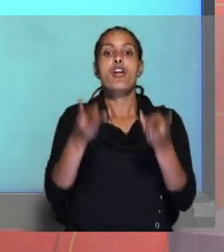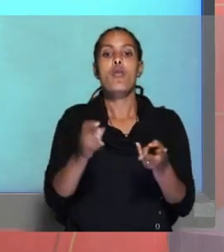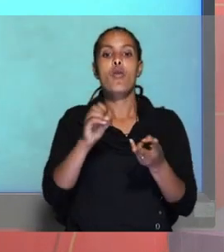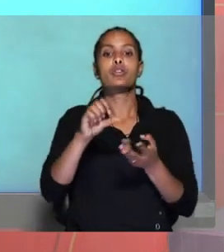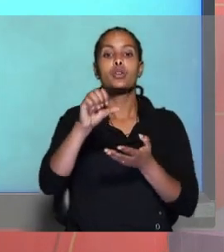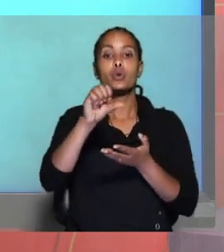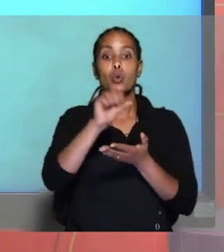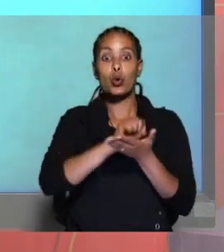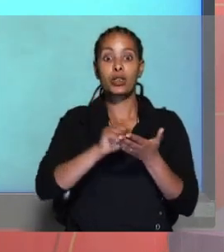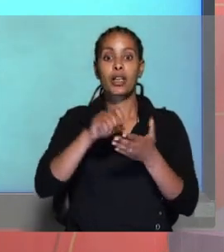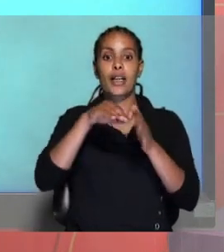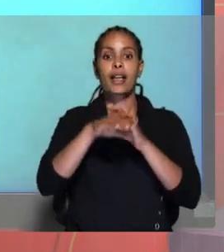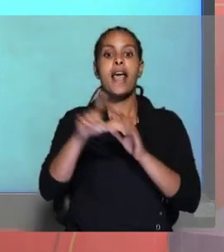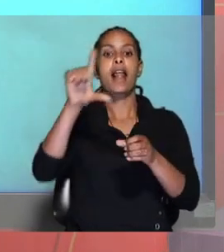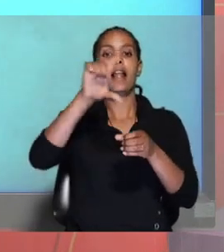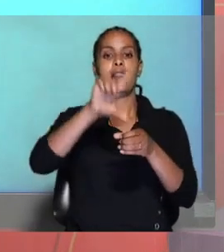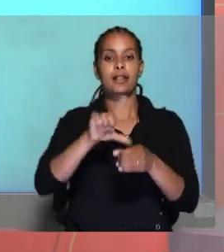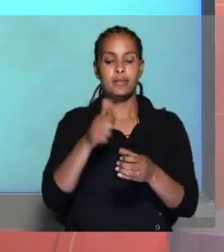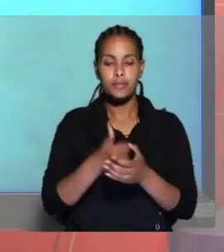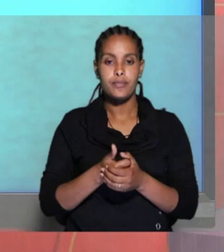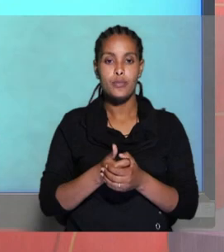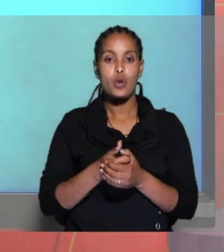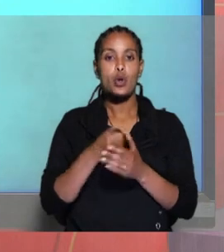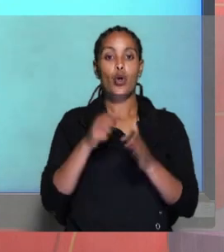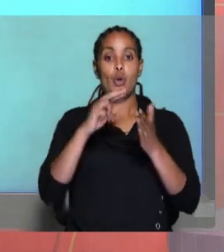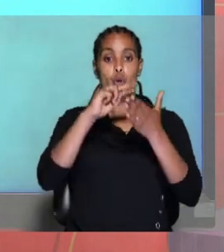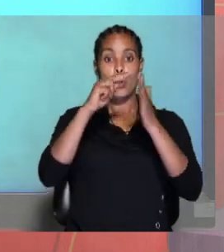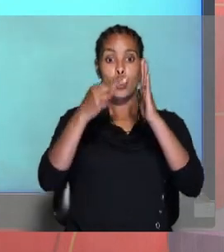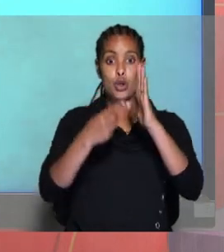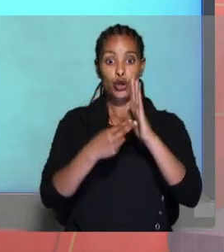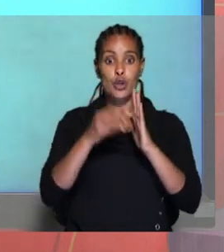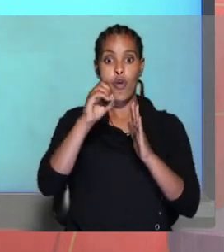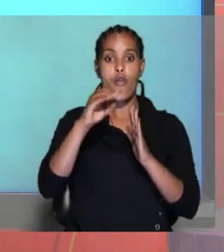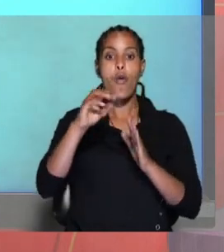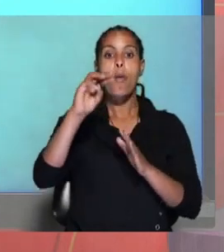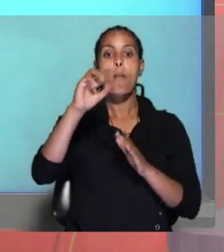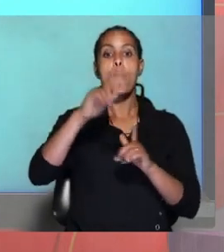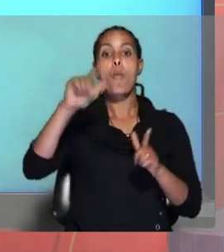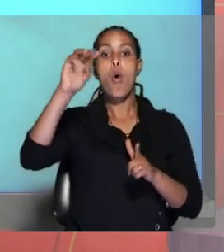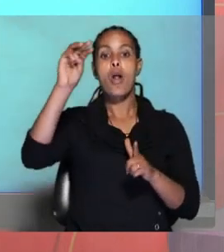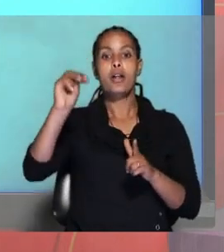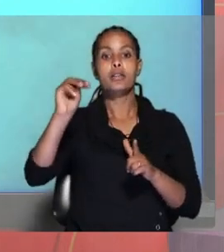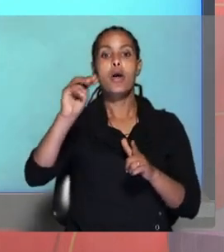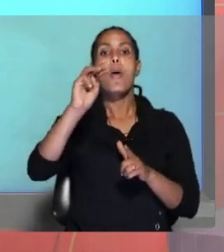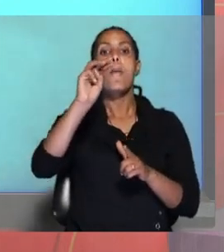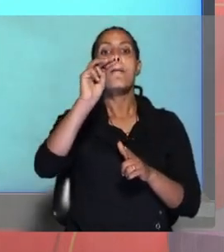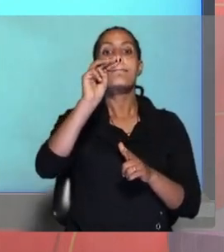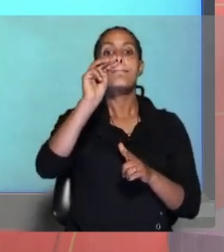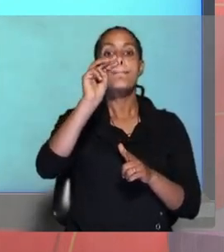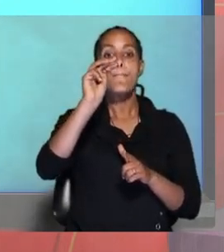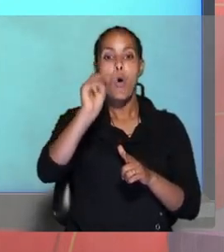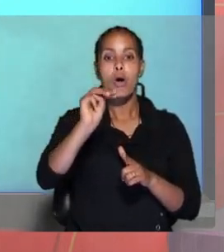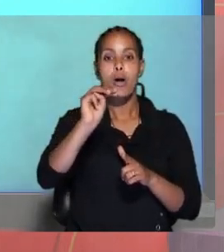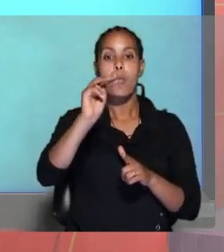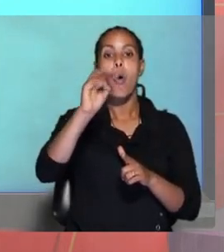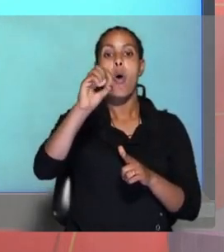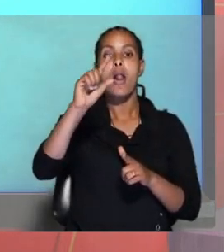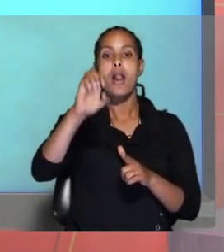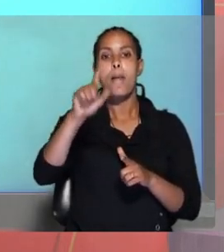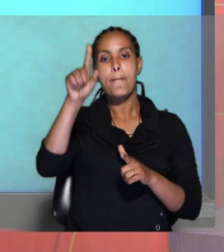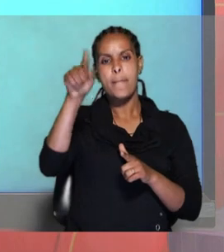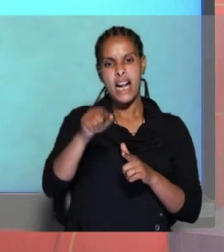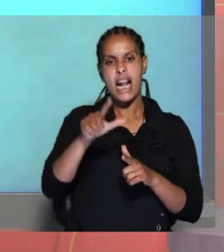solution in a liter. Units of molarity is mole per liter,